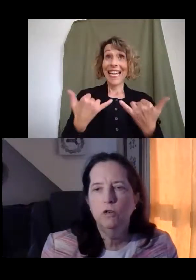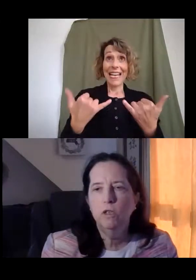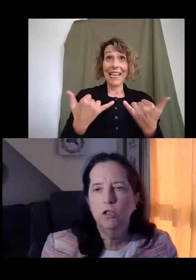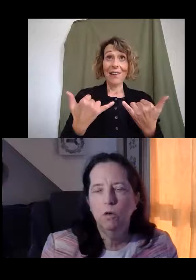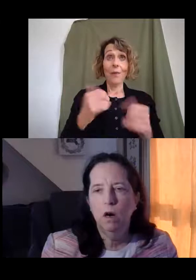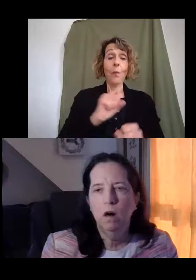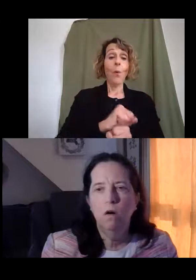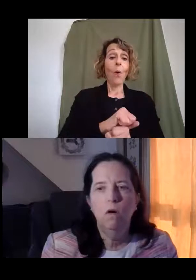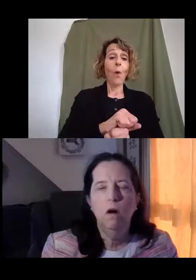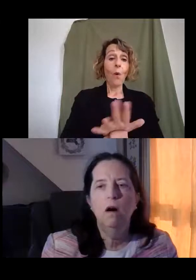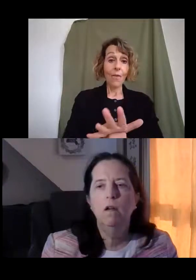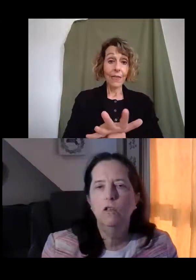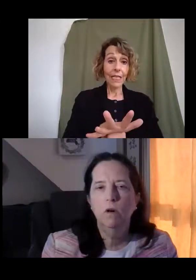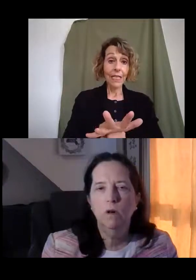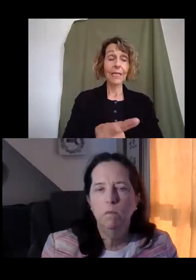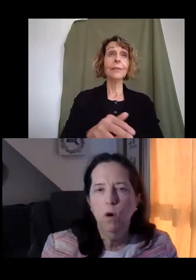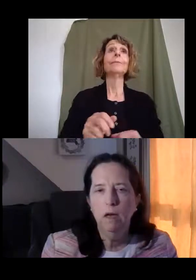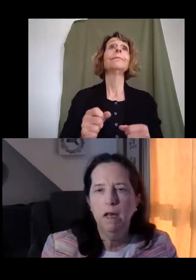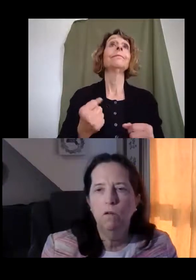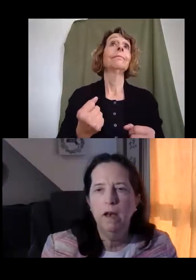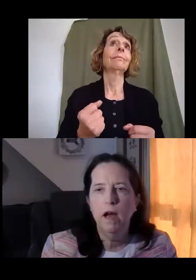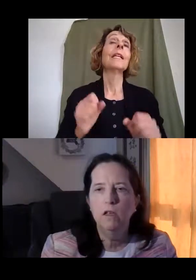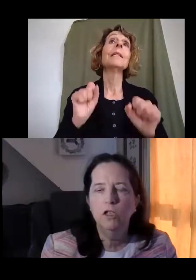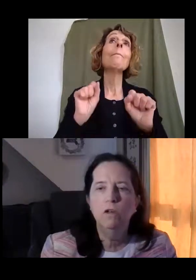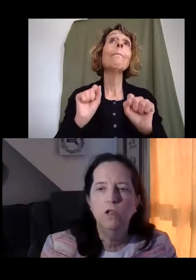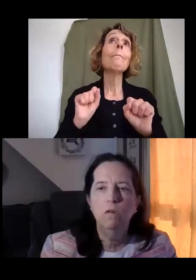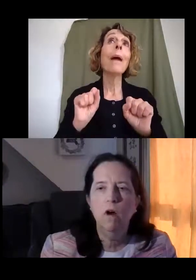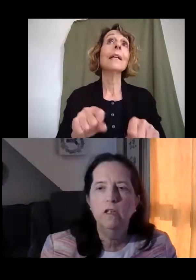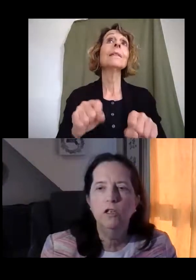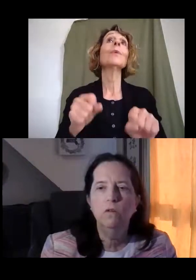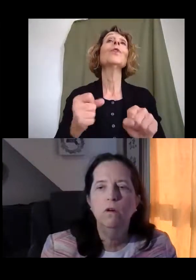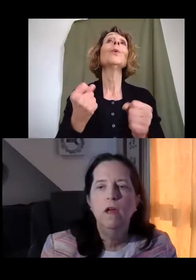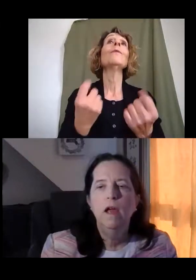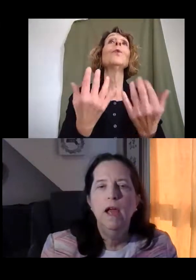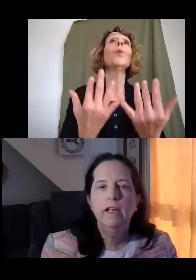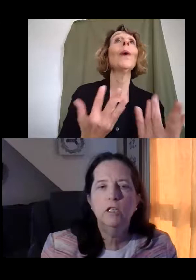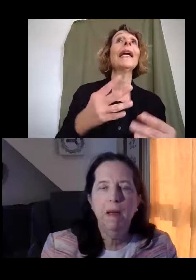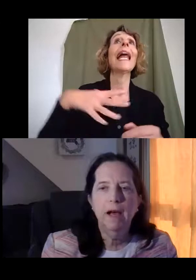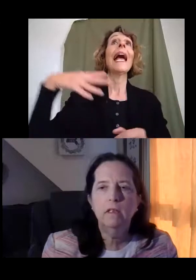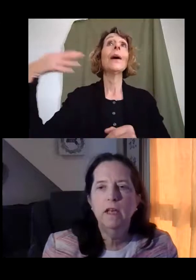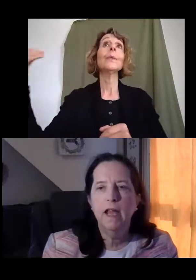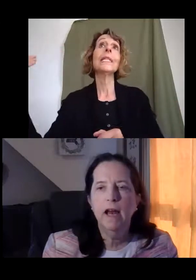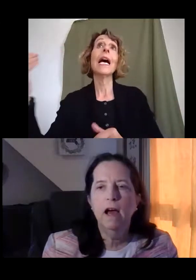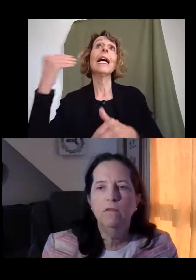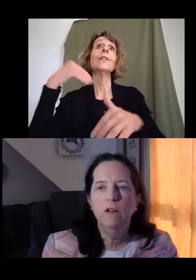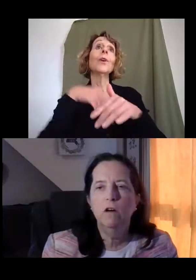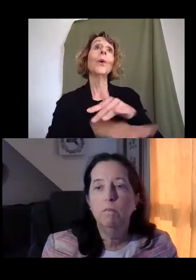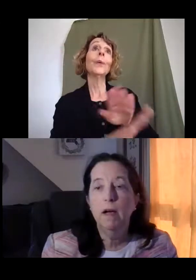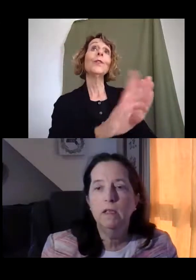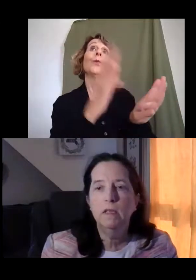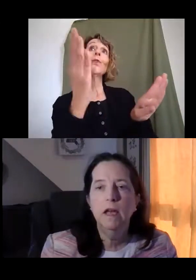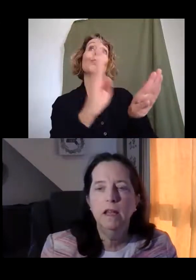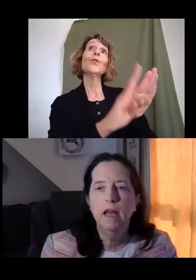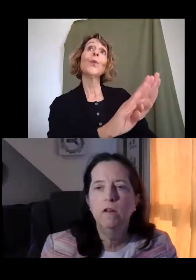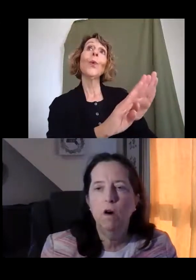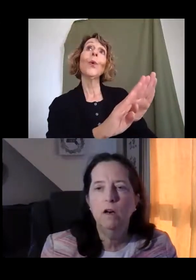into a store or do an appointment or whatnot. So you don't want to expect to get out of your